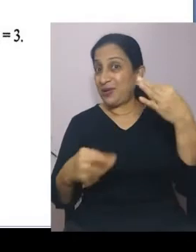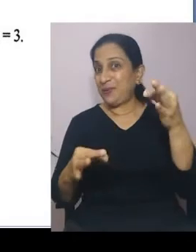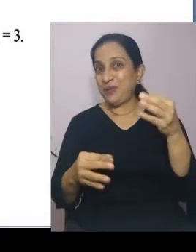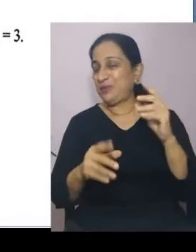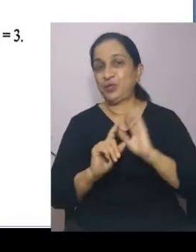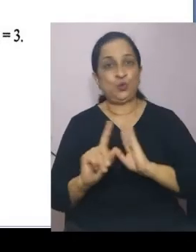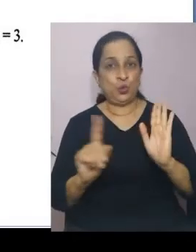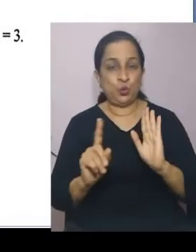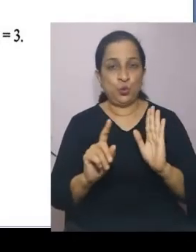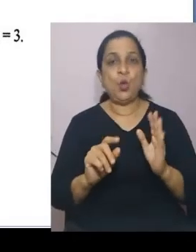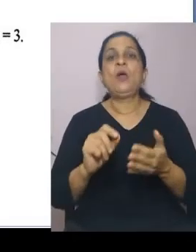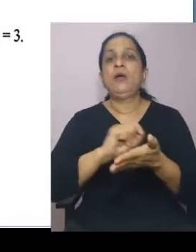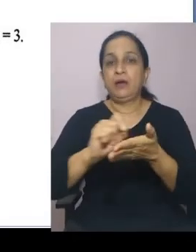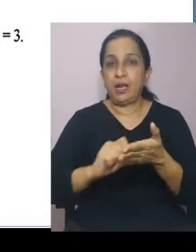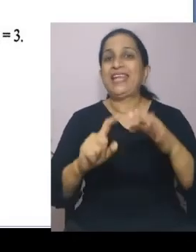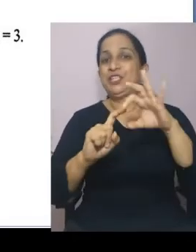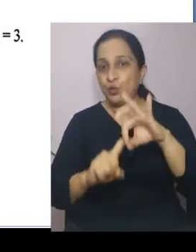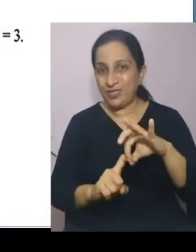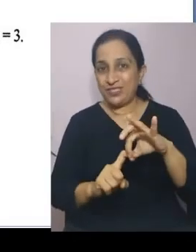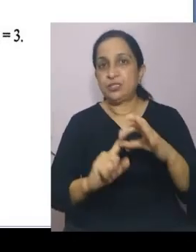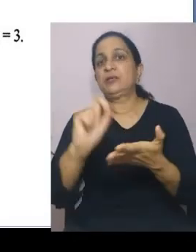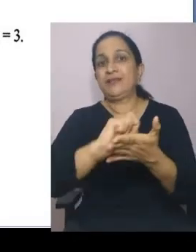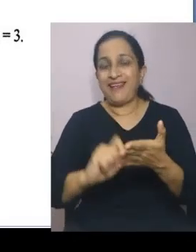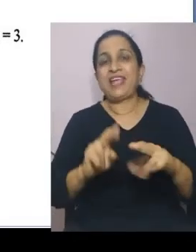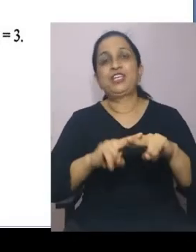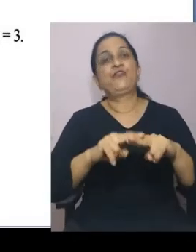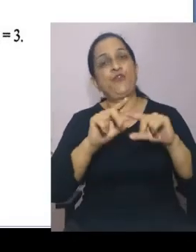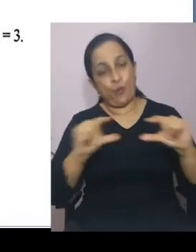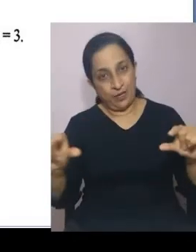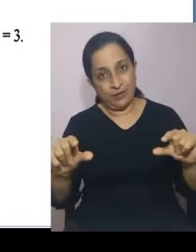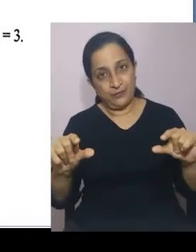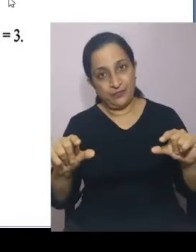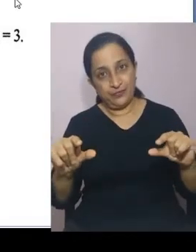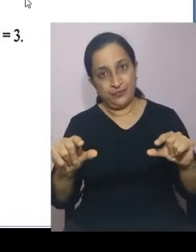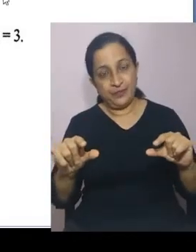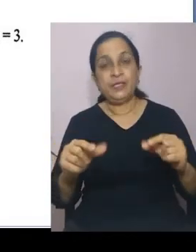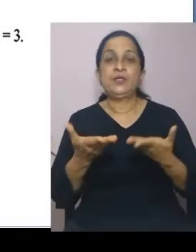C. You must attempt the problems. So let us get started.